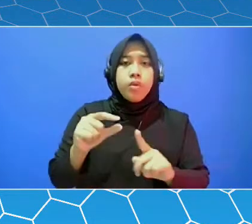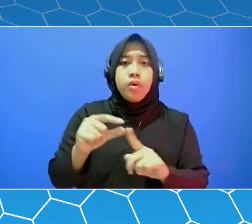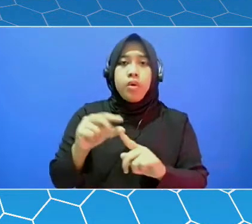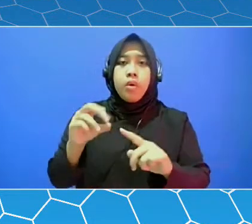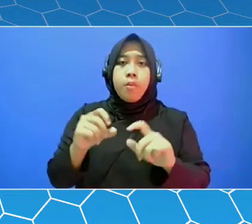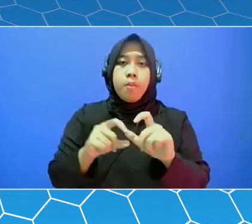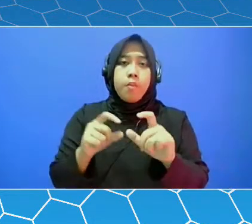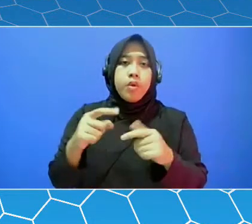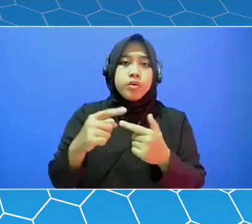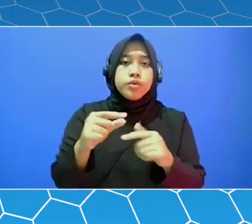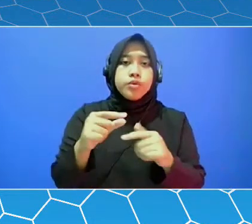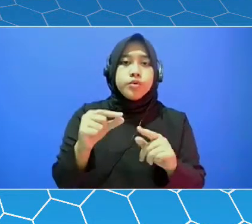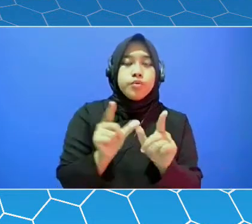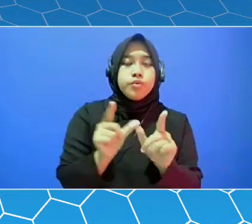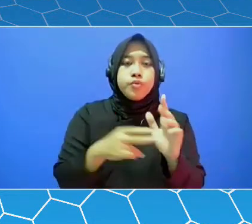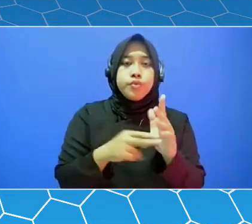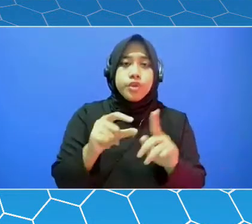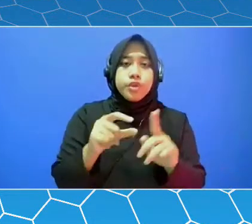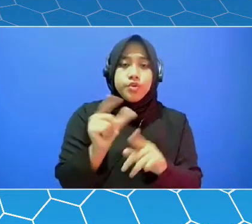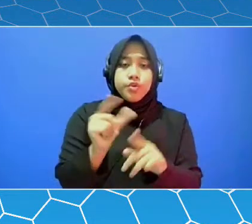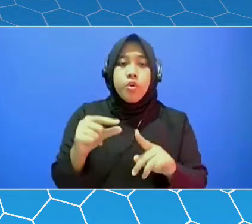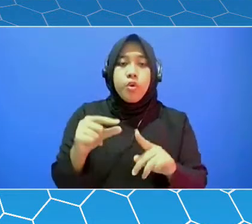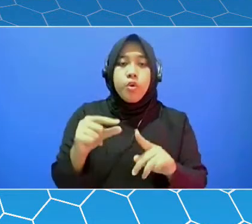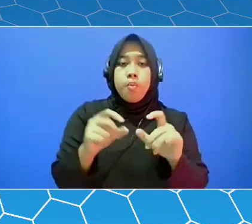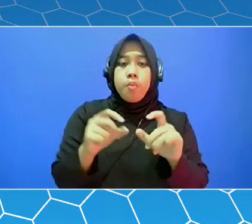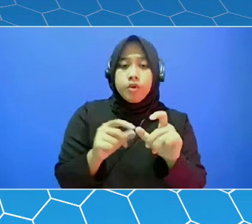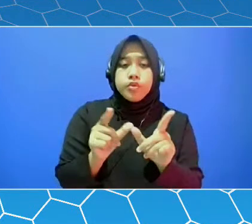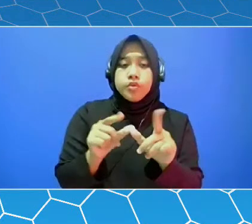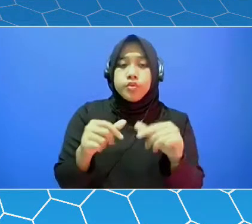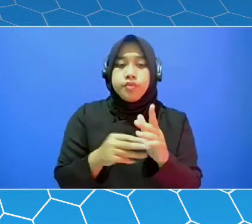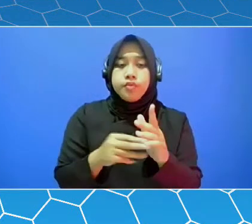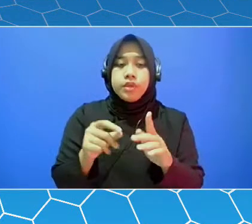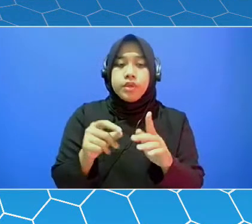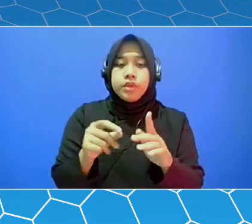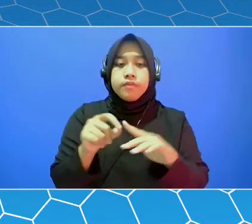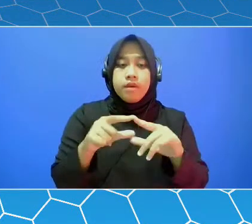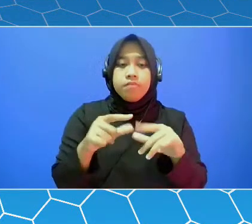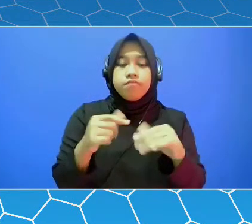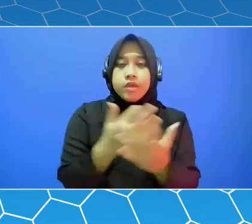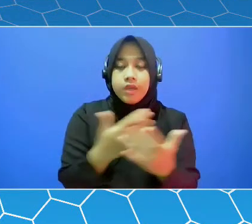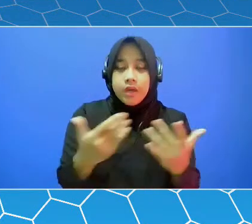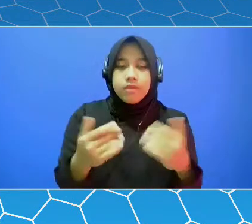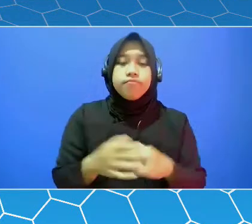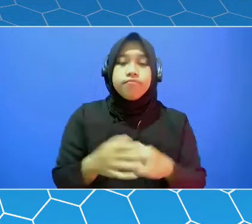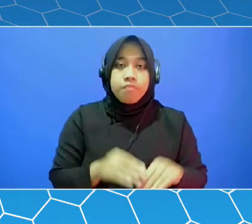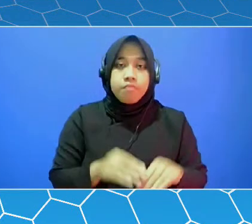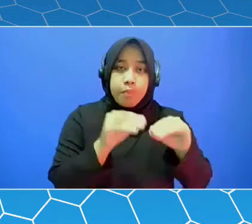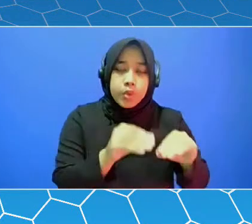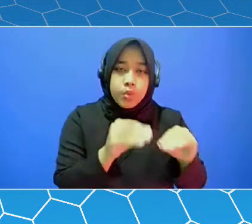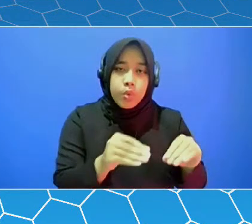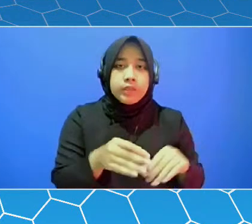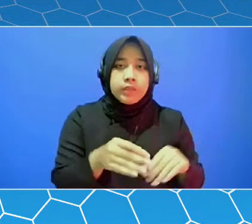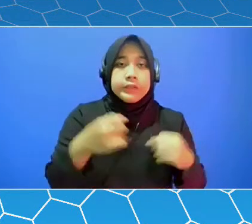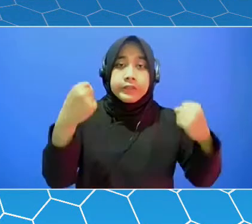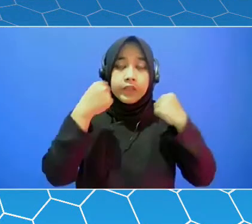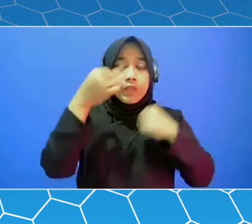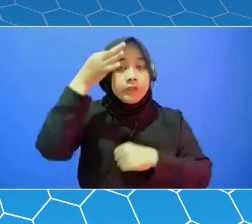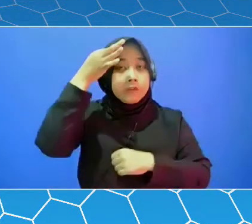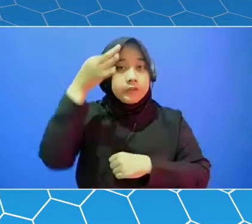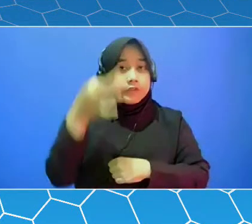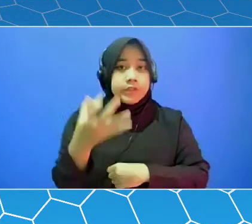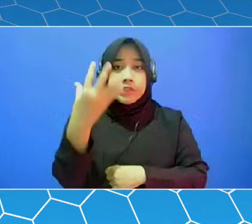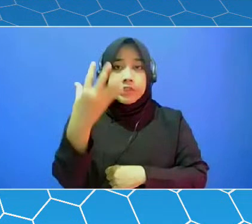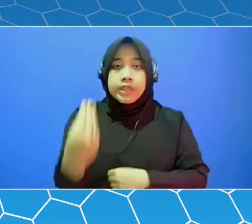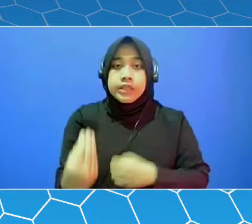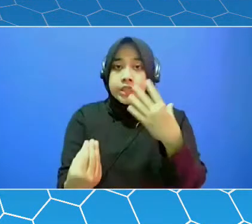penyakit, and healthcare extension to every village, focusing on NCD with the help of local residents, set